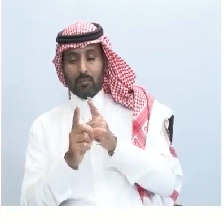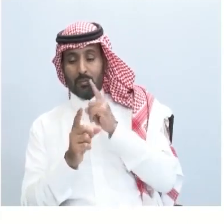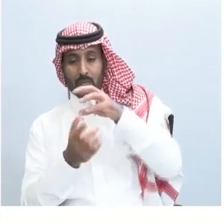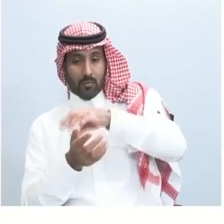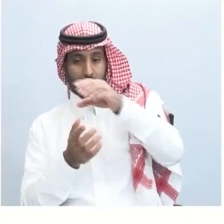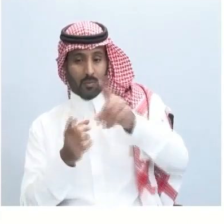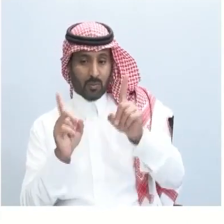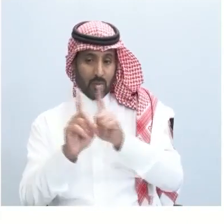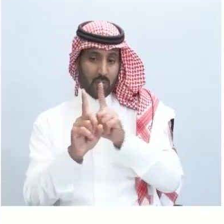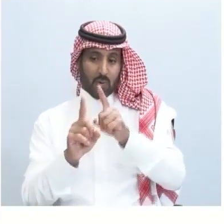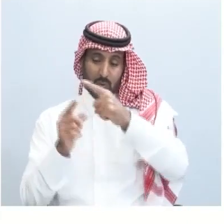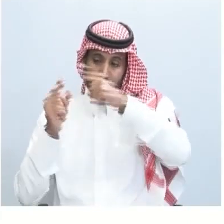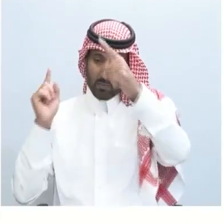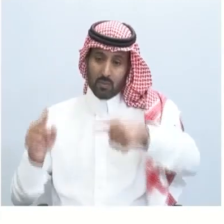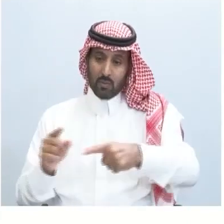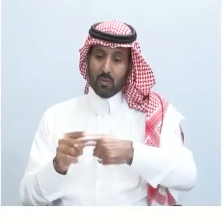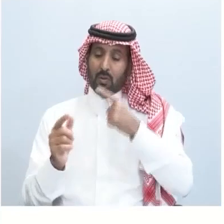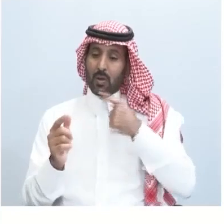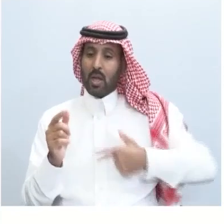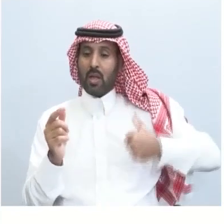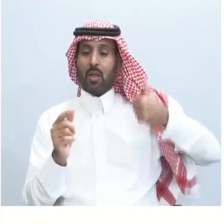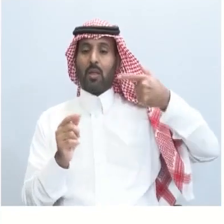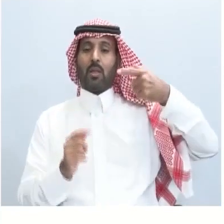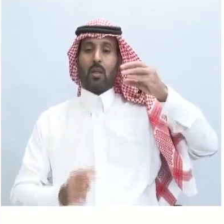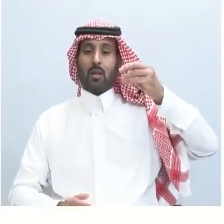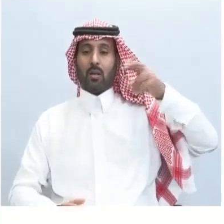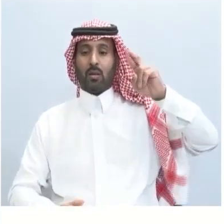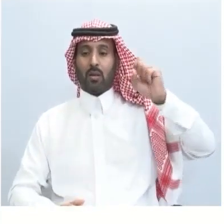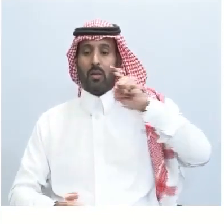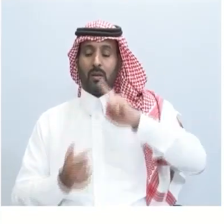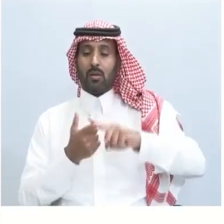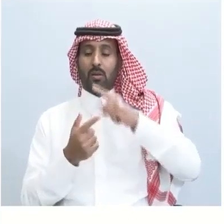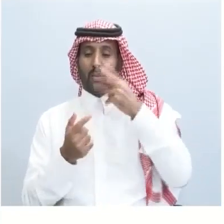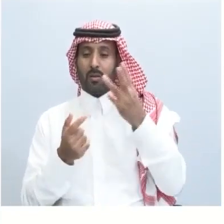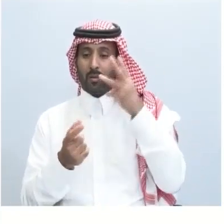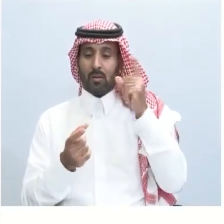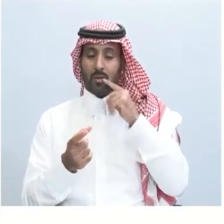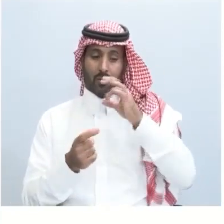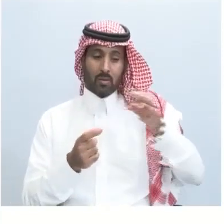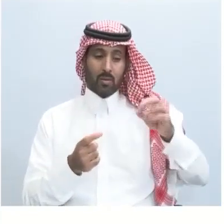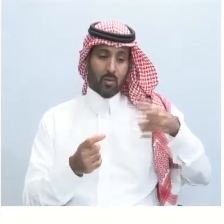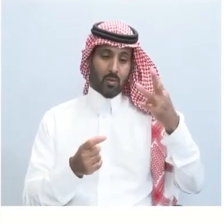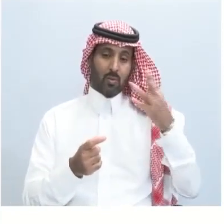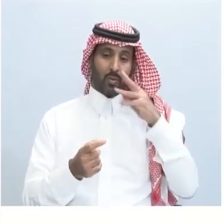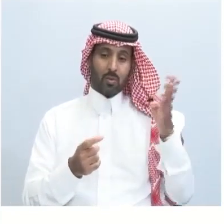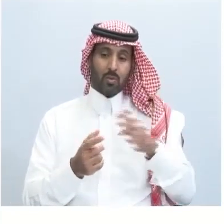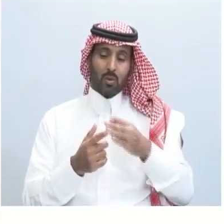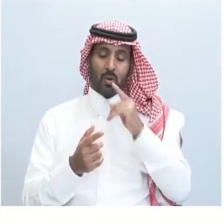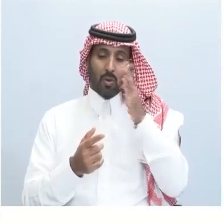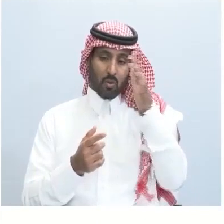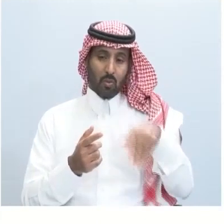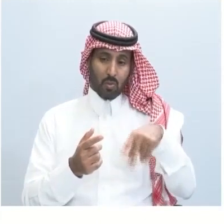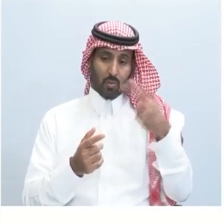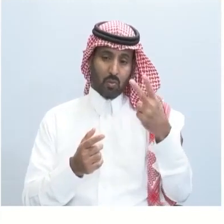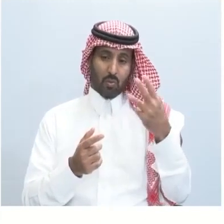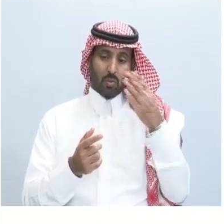area in front of the goal is called the crease. Each team has three kinds of players, three forwards, the center and two